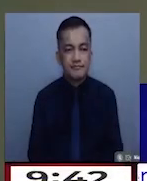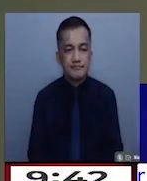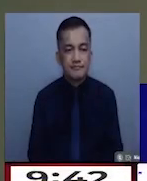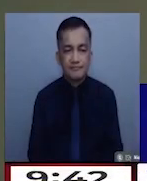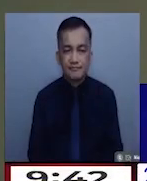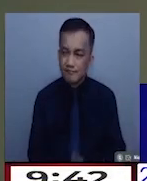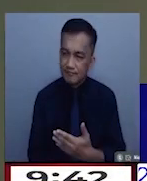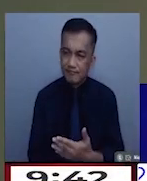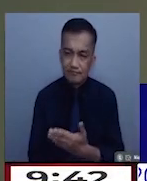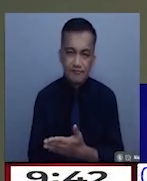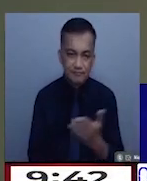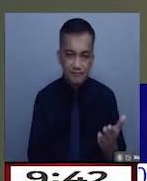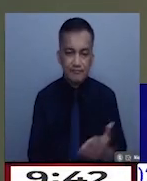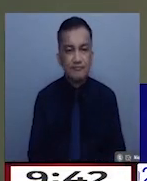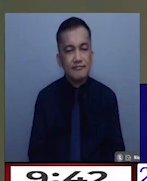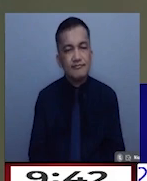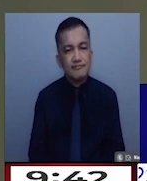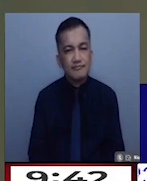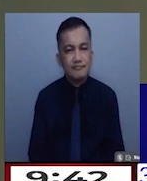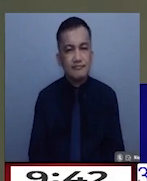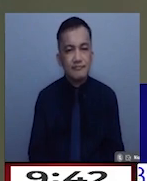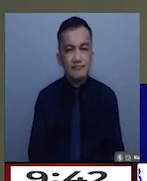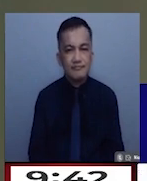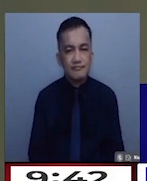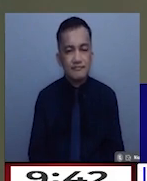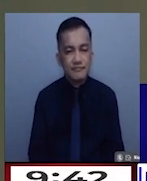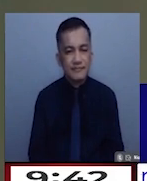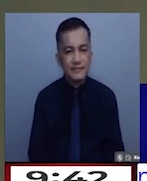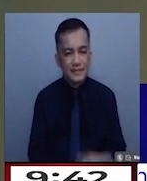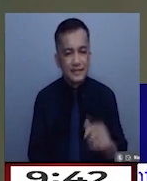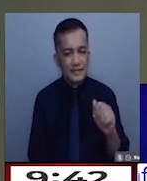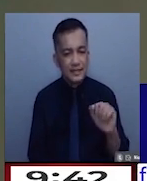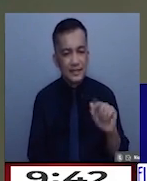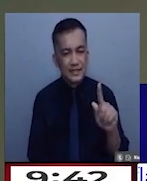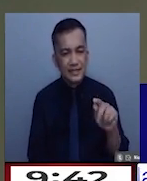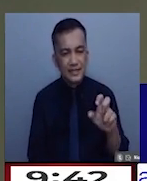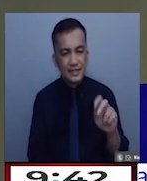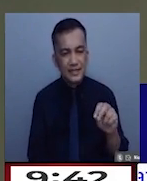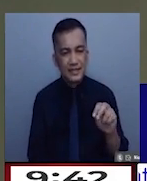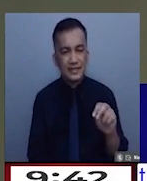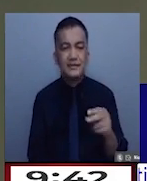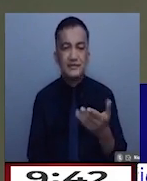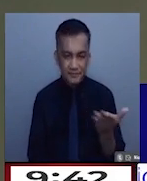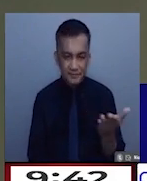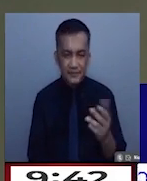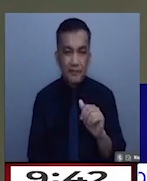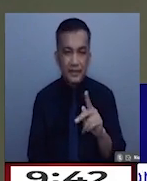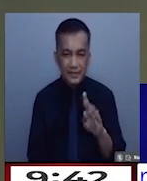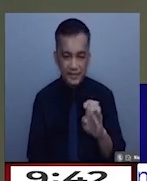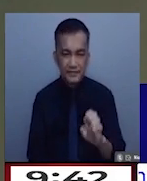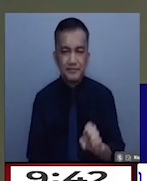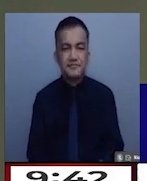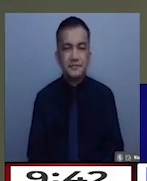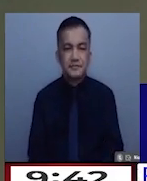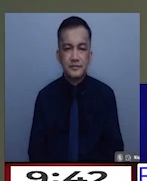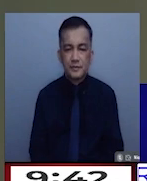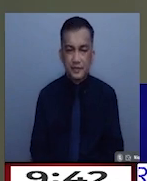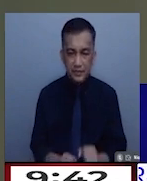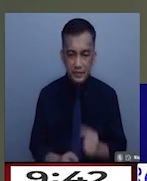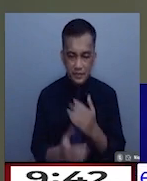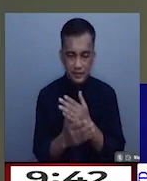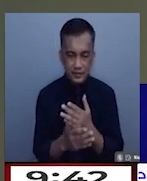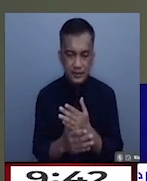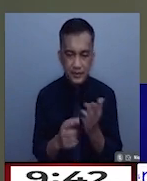Okay. We have another question from Ms. Aileen Wenches of Abante. Can you share with us the